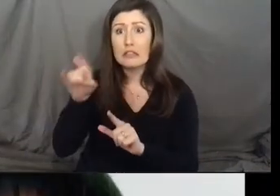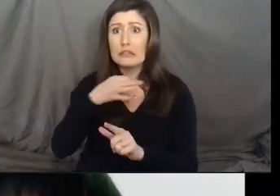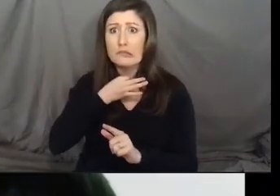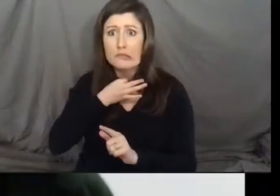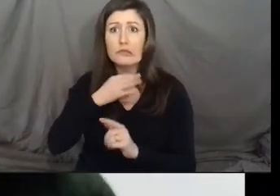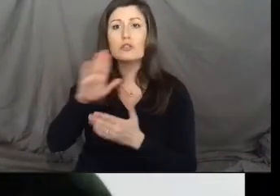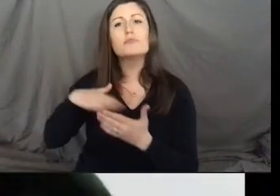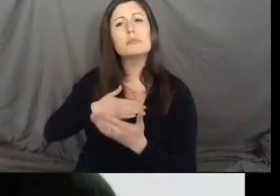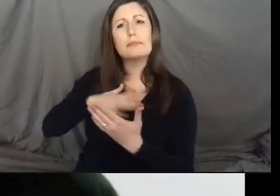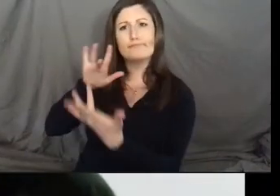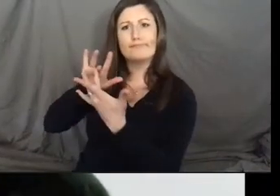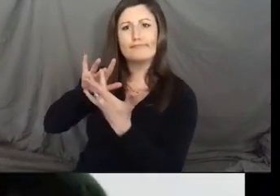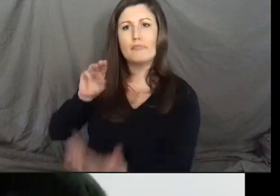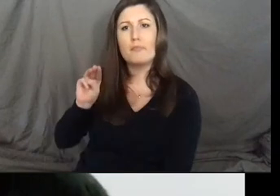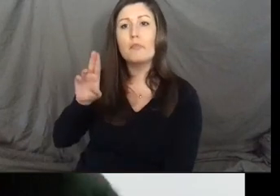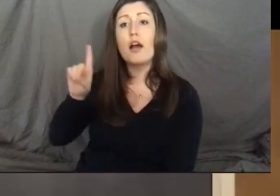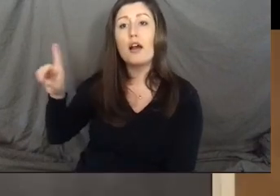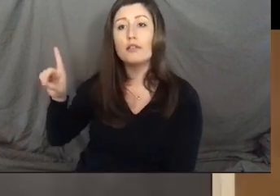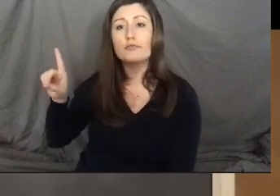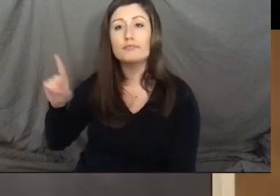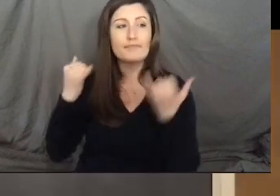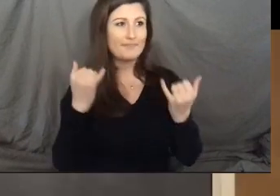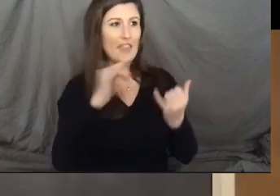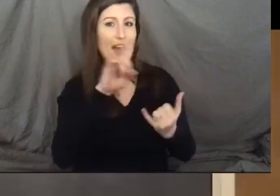Now here is Ask an Anchor.